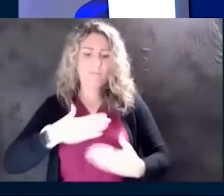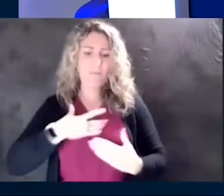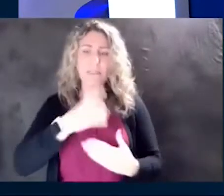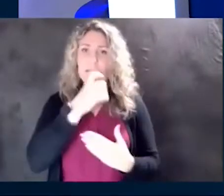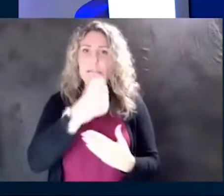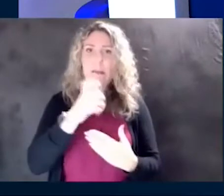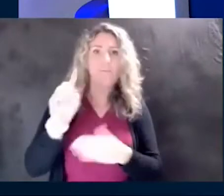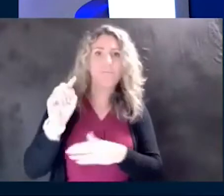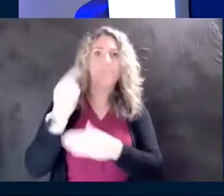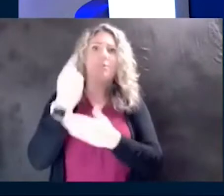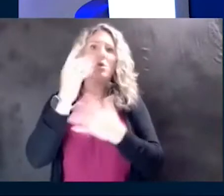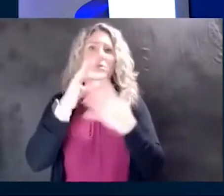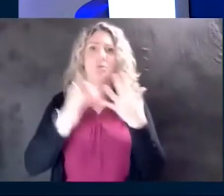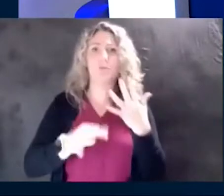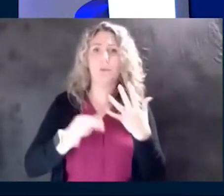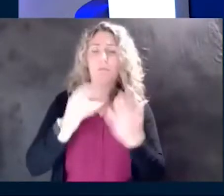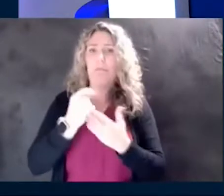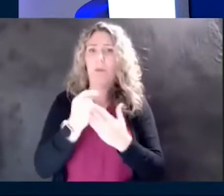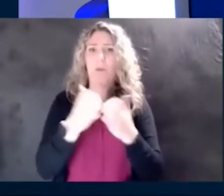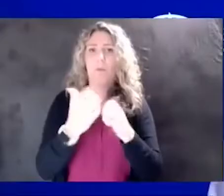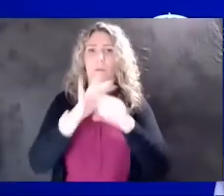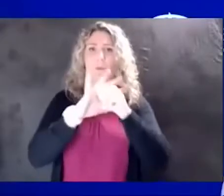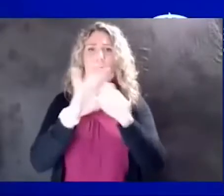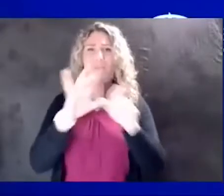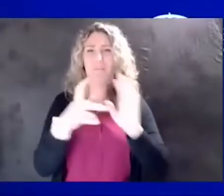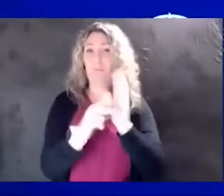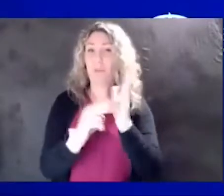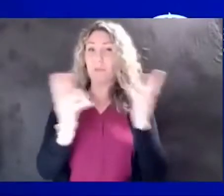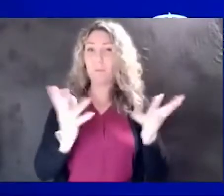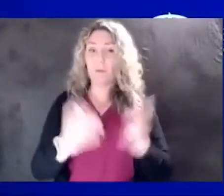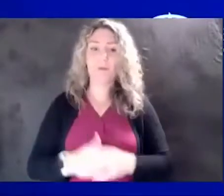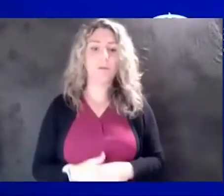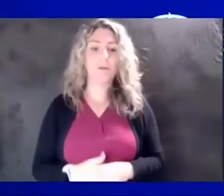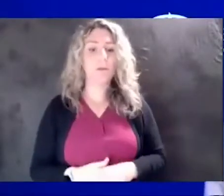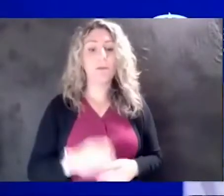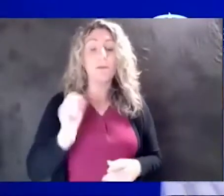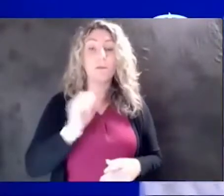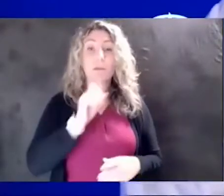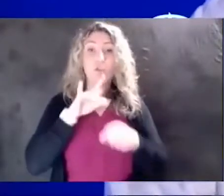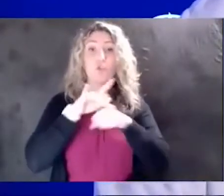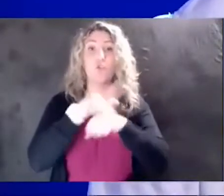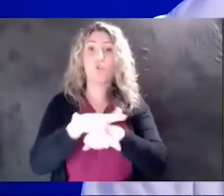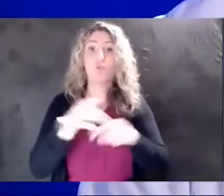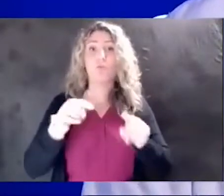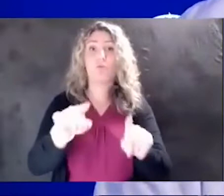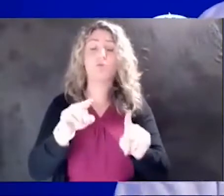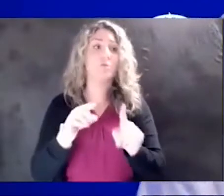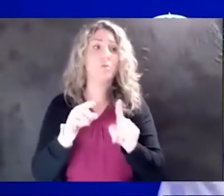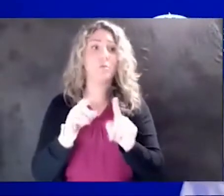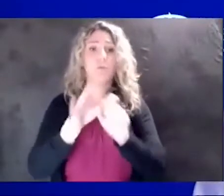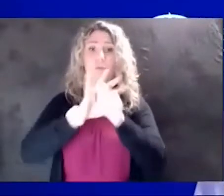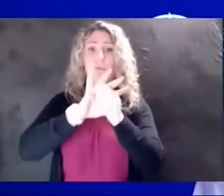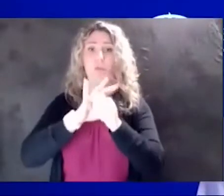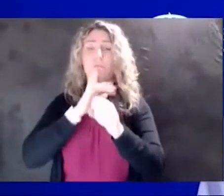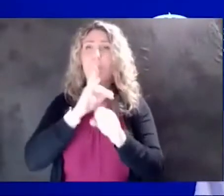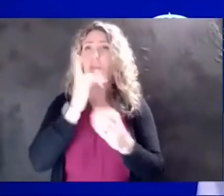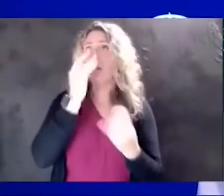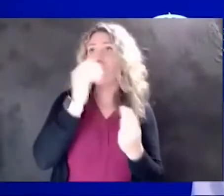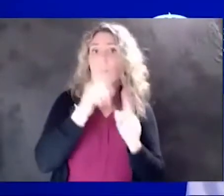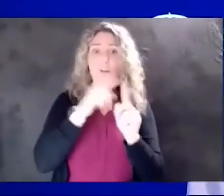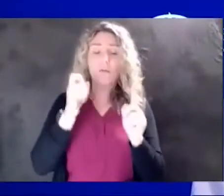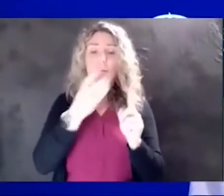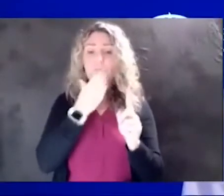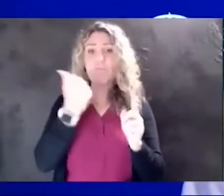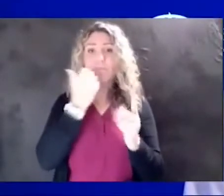therapy with COVID. What does that say? Yeah, certainly early on in the pandemic, the thought from the best evidence that we had